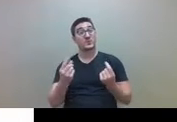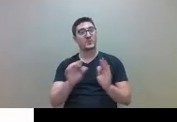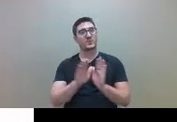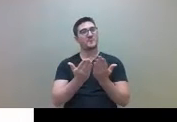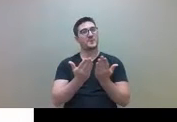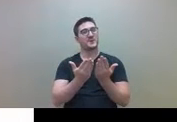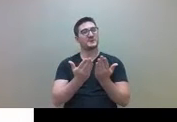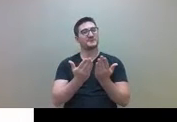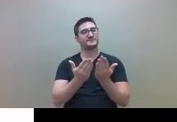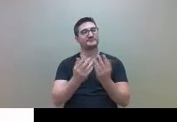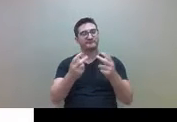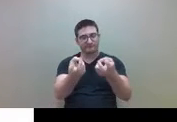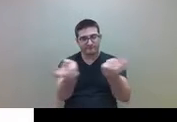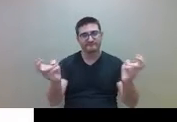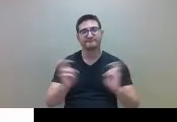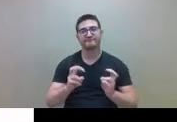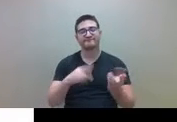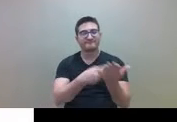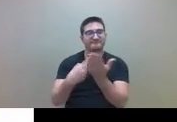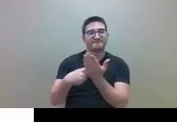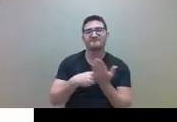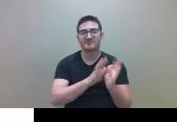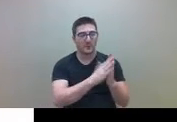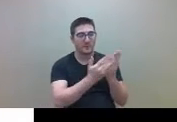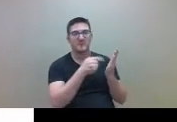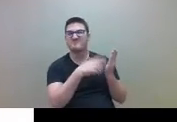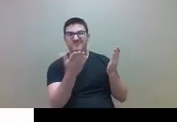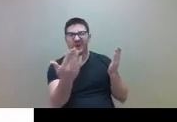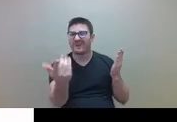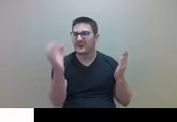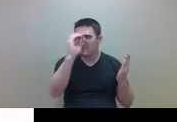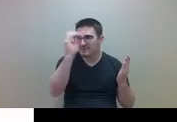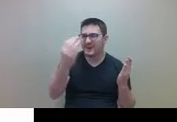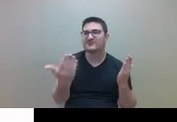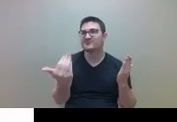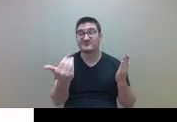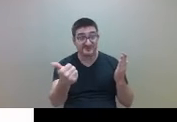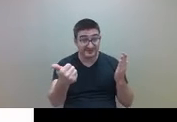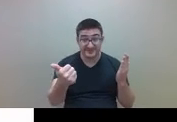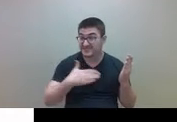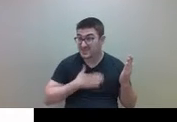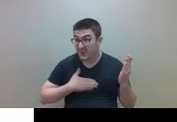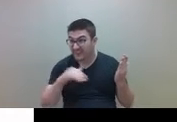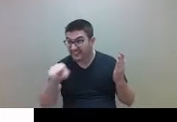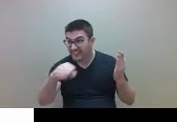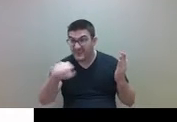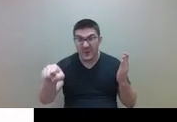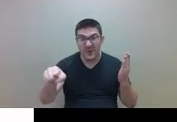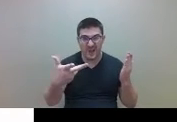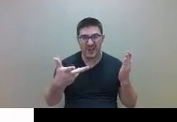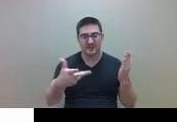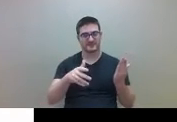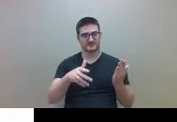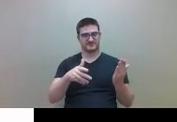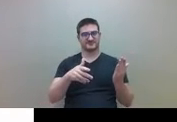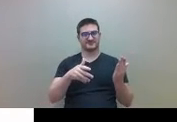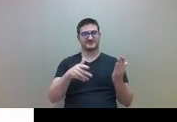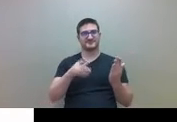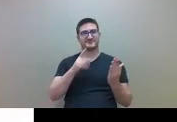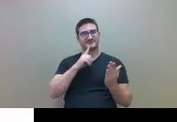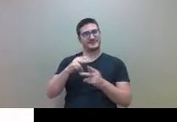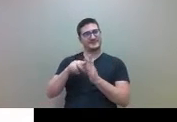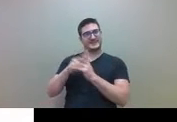my mom. It was strictly about the book and reading about it and just stimulating my brain and having these